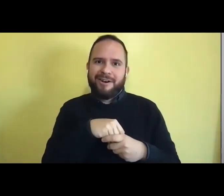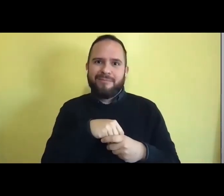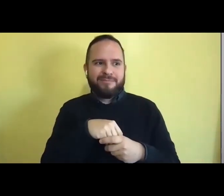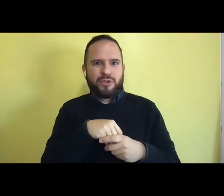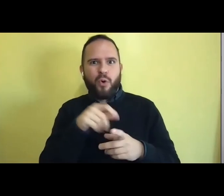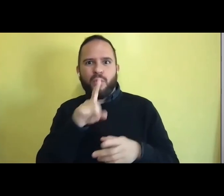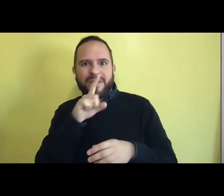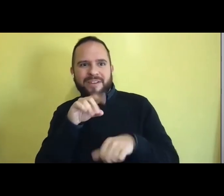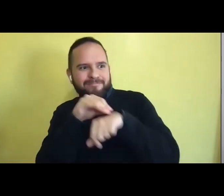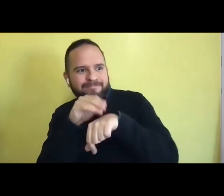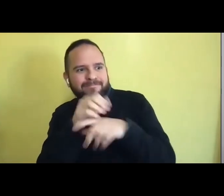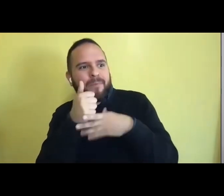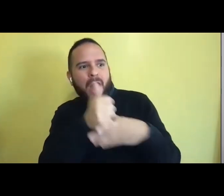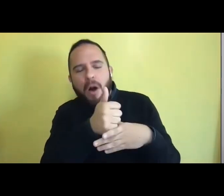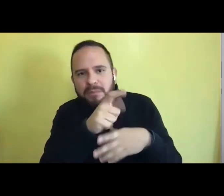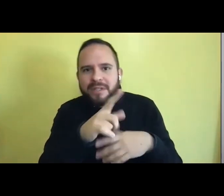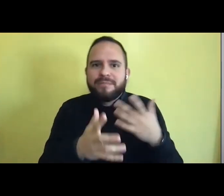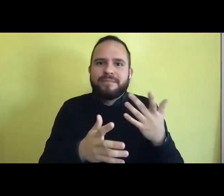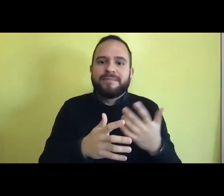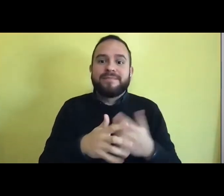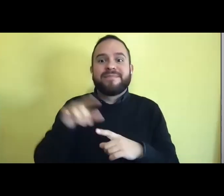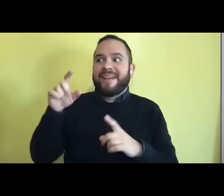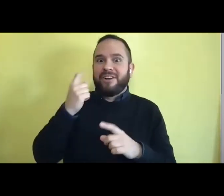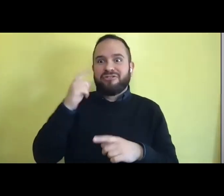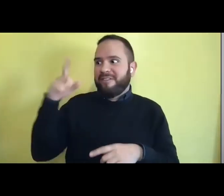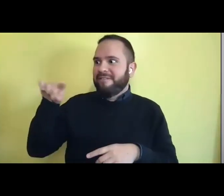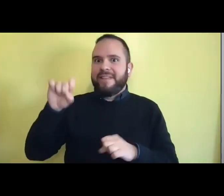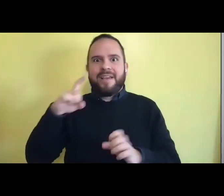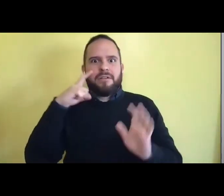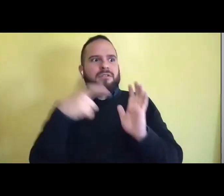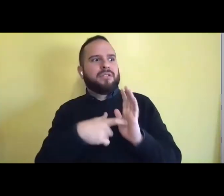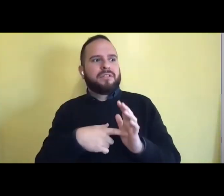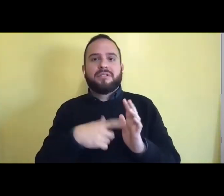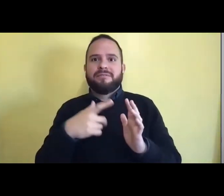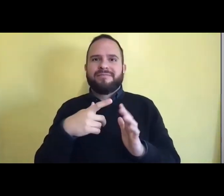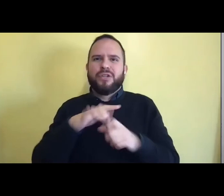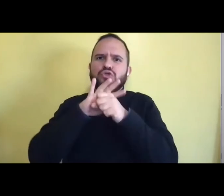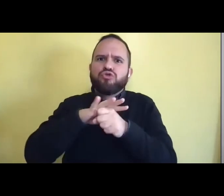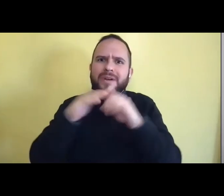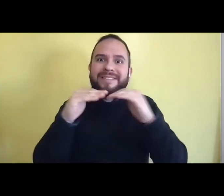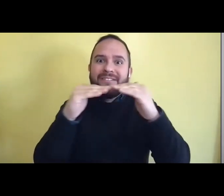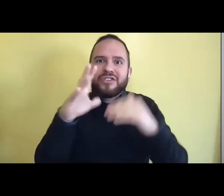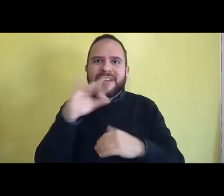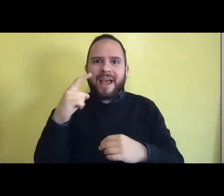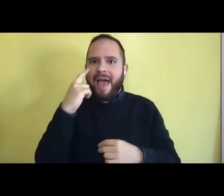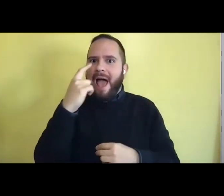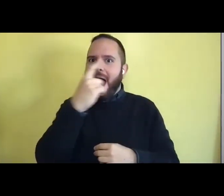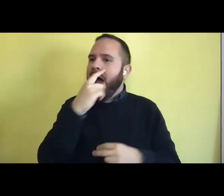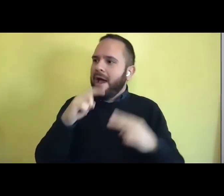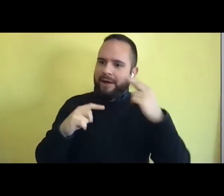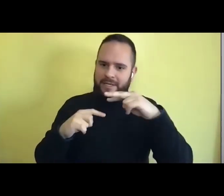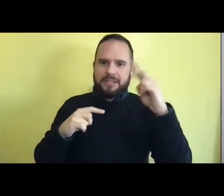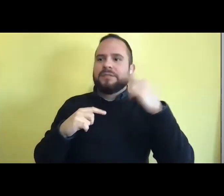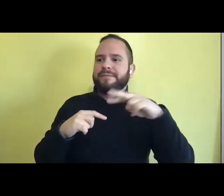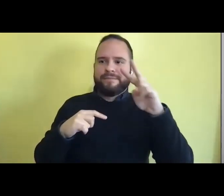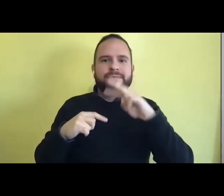virtual job coach can detect stress levels and eye gaze. And it's the job coach